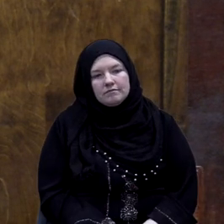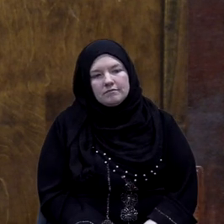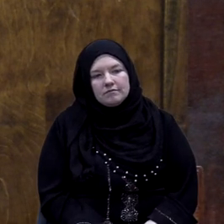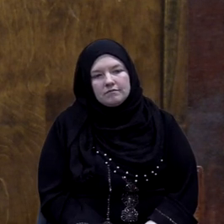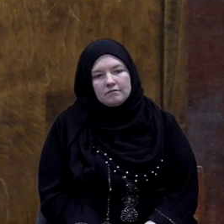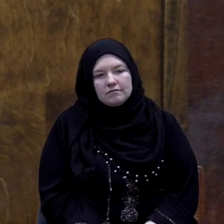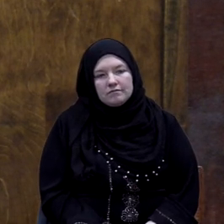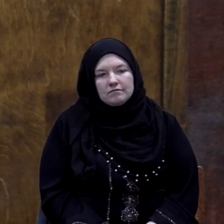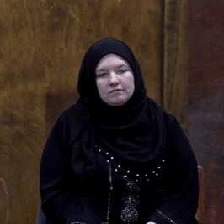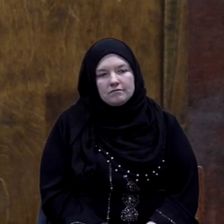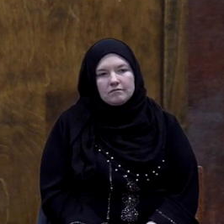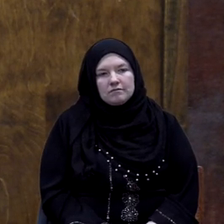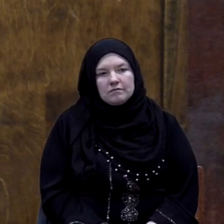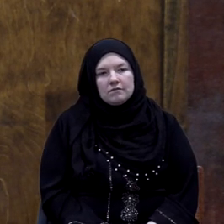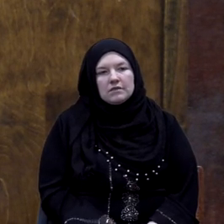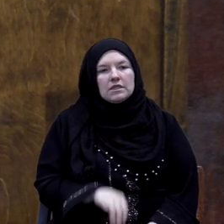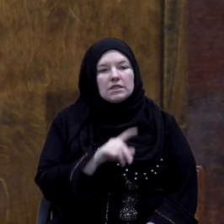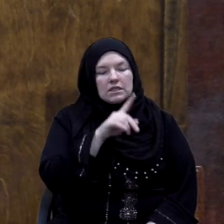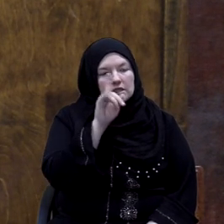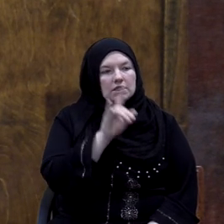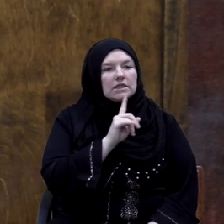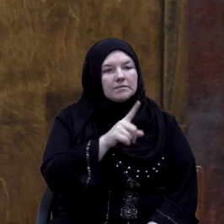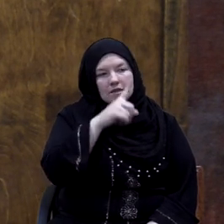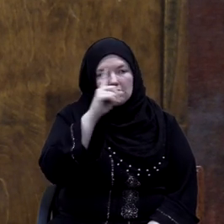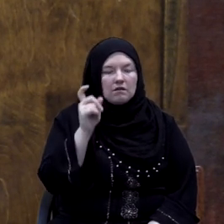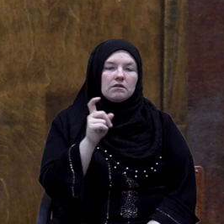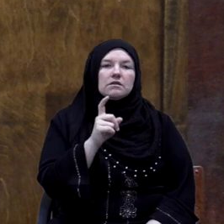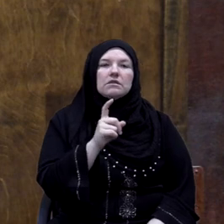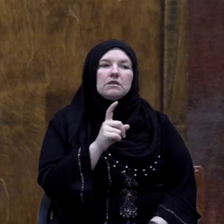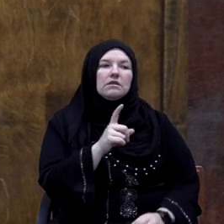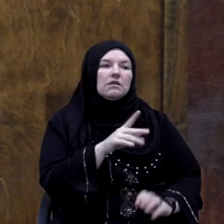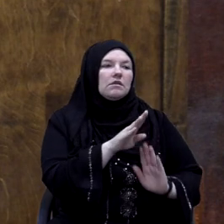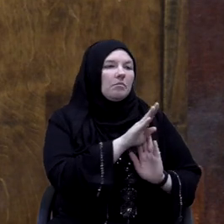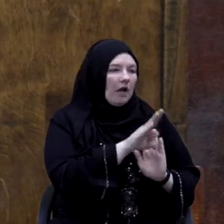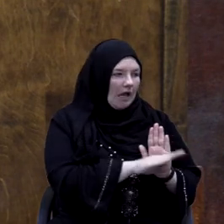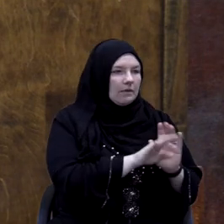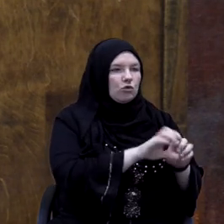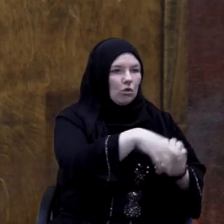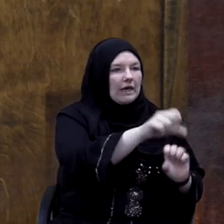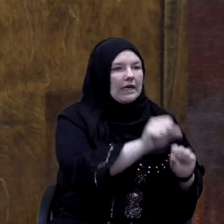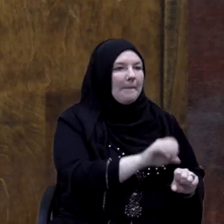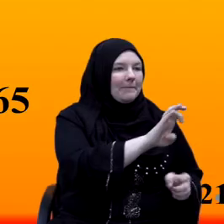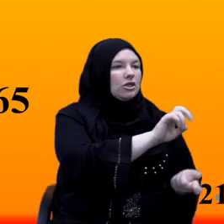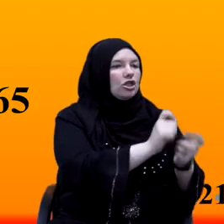So it's because it is not the word of Allah, it has been changed.